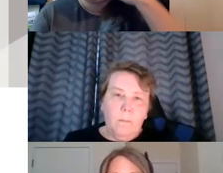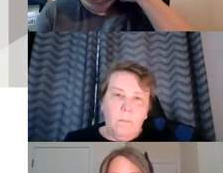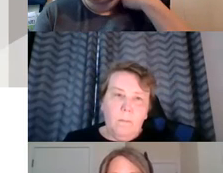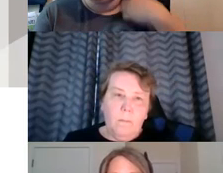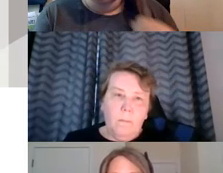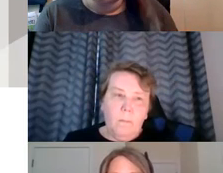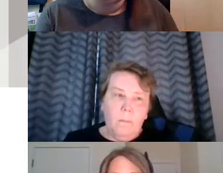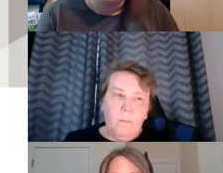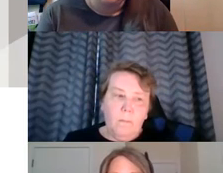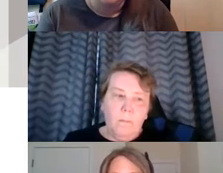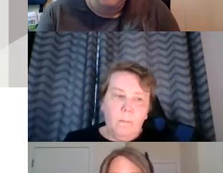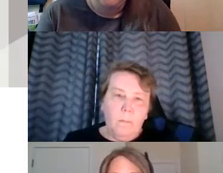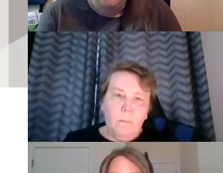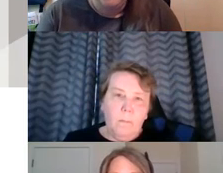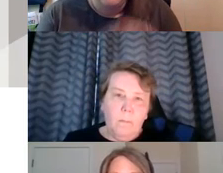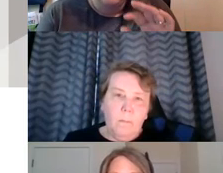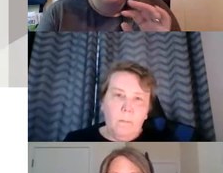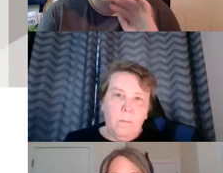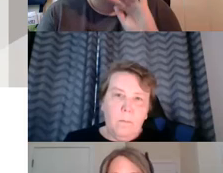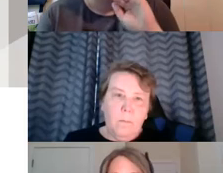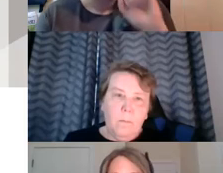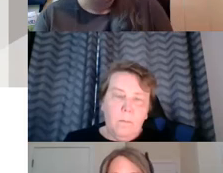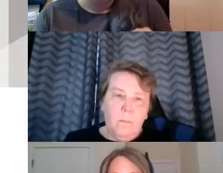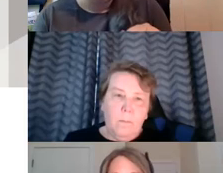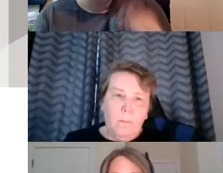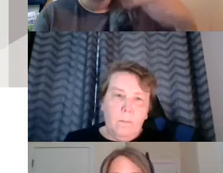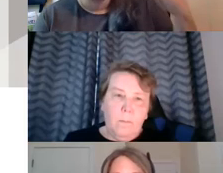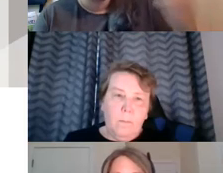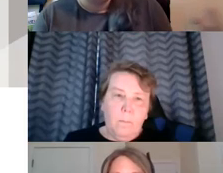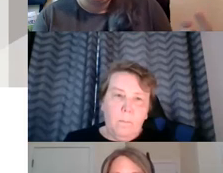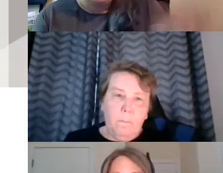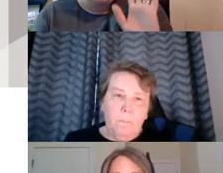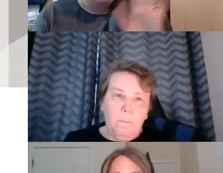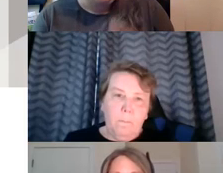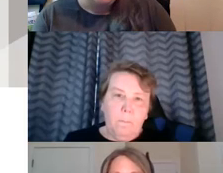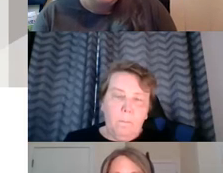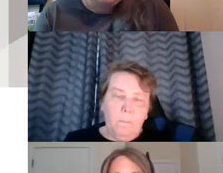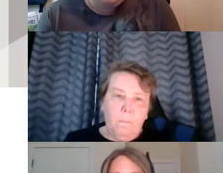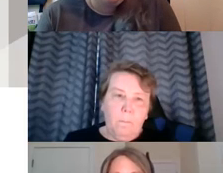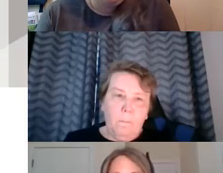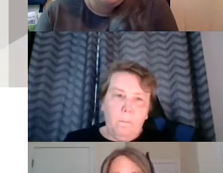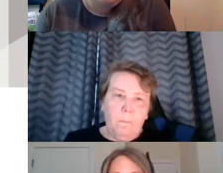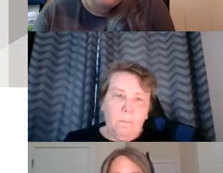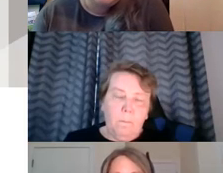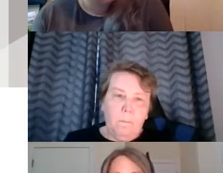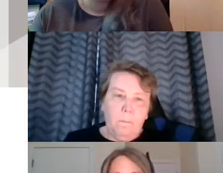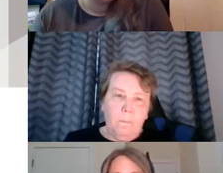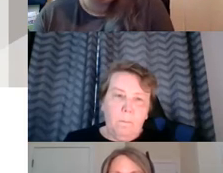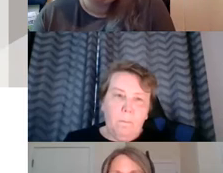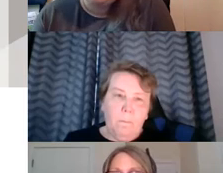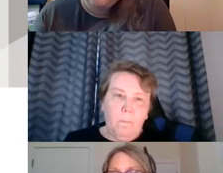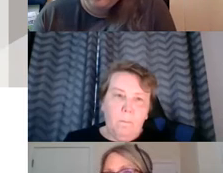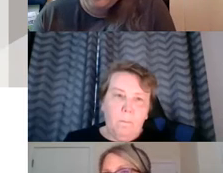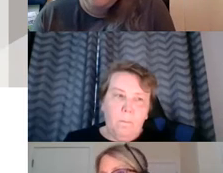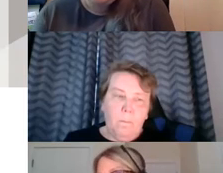excessive assistive technology. But it doesn't, you can't really delete it because then it comes up as an error. We want to make sure that there's a